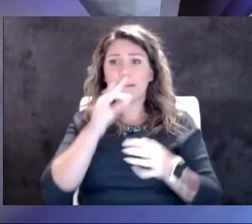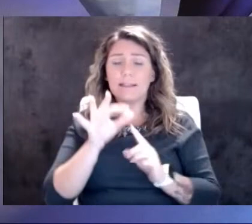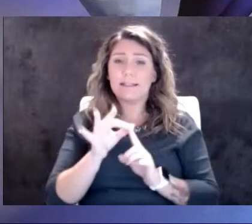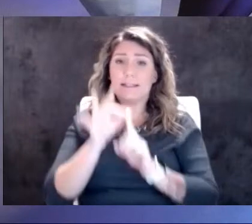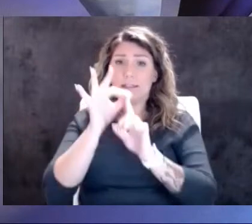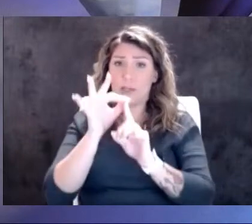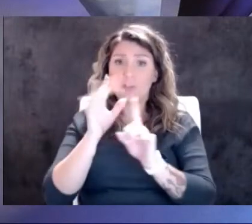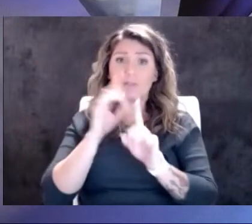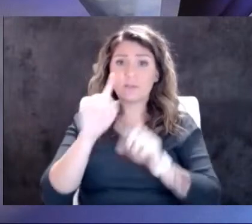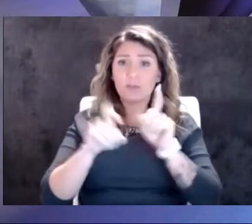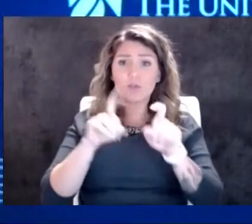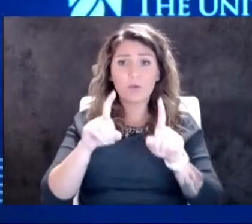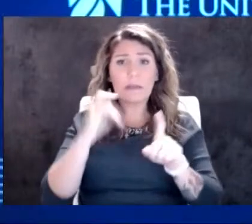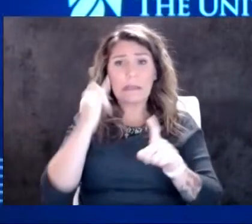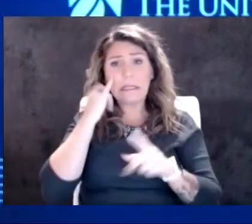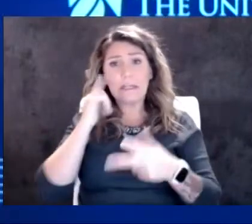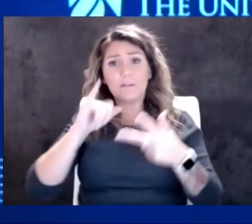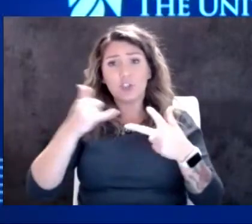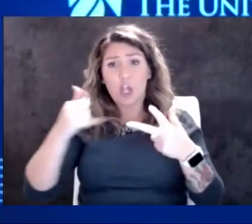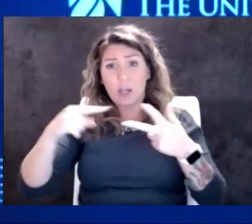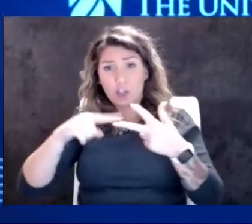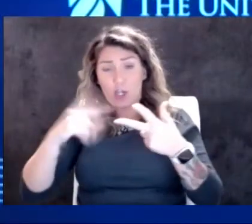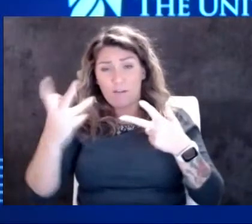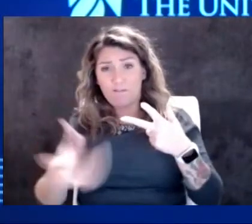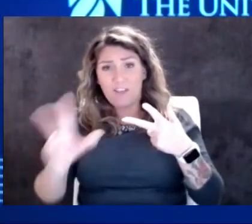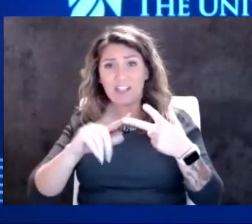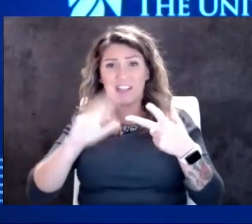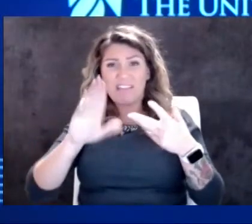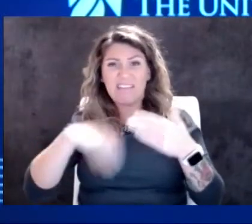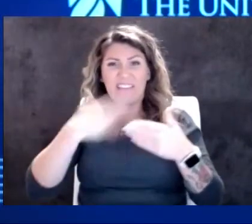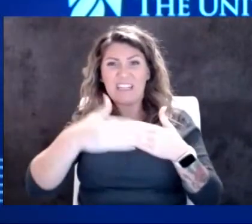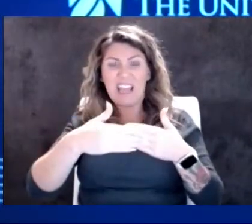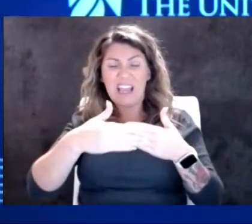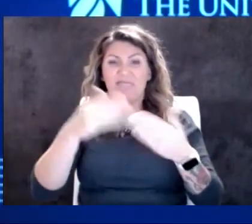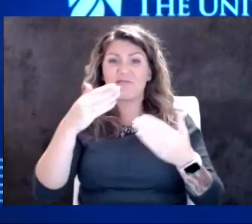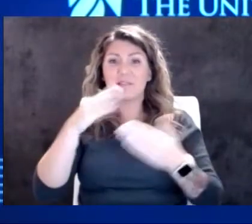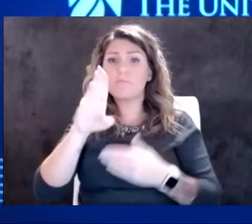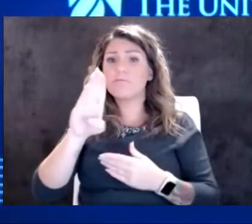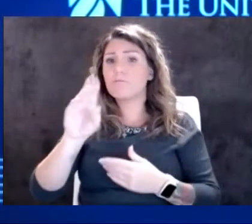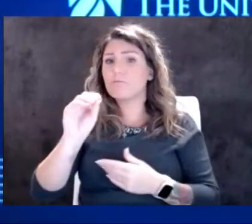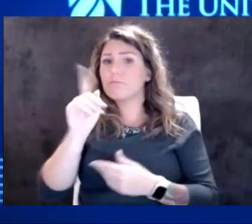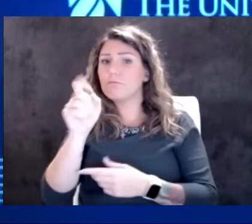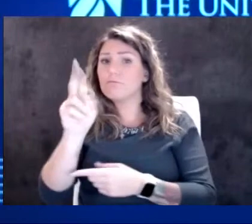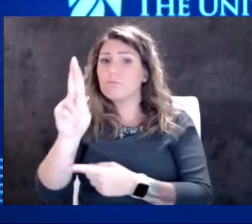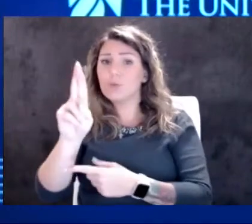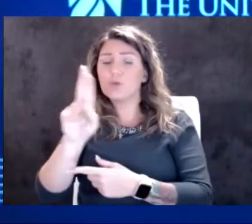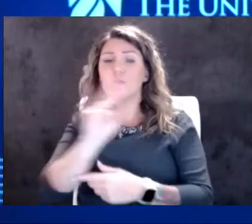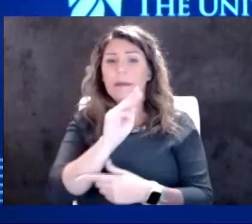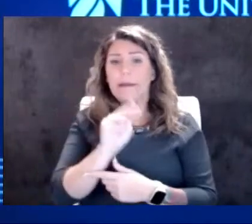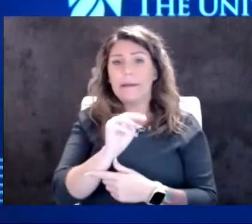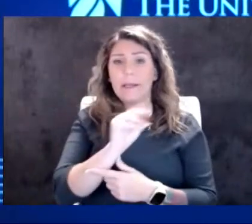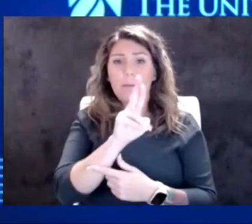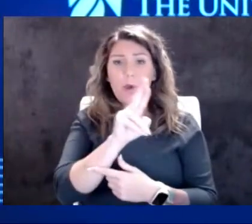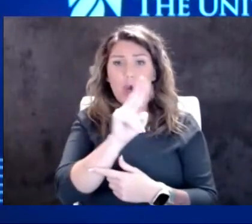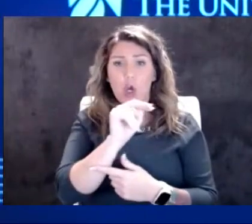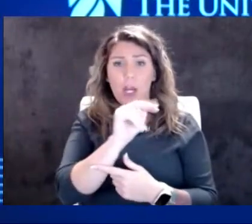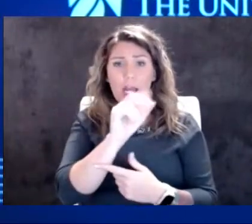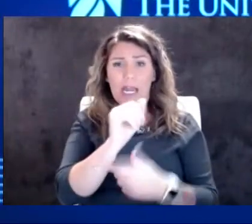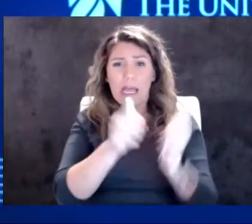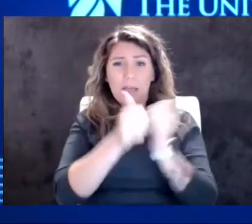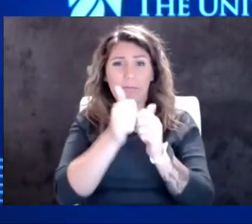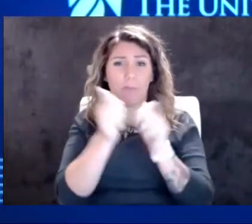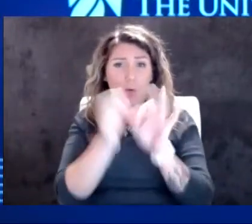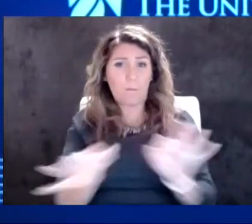about if you've had the J&J vaccine, that next booster may be one of the messenger RNA. So that's really where the mix and match, the most important thing is coming